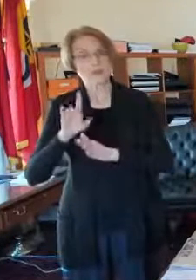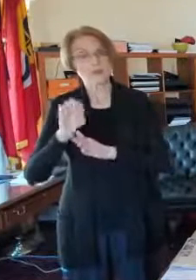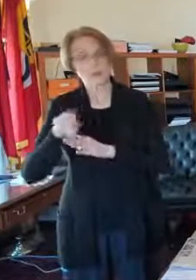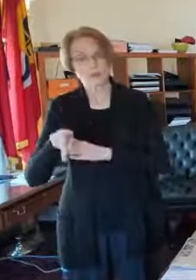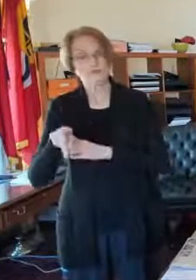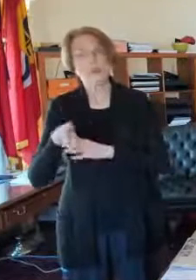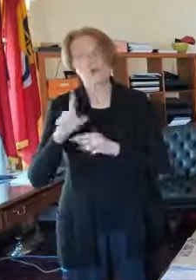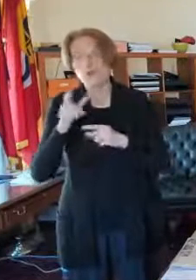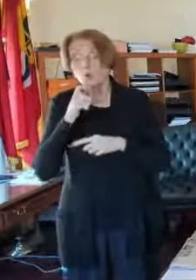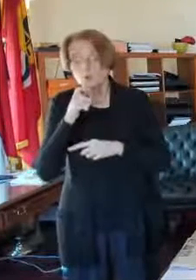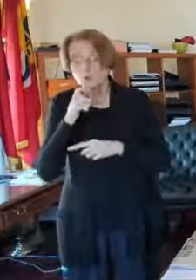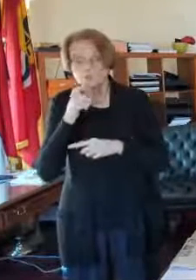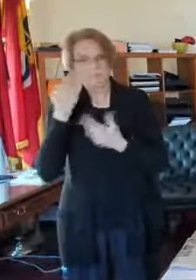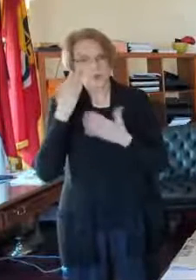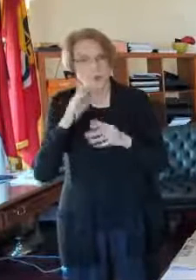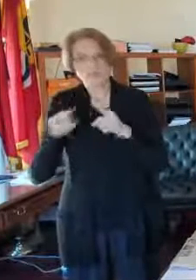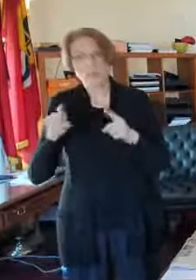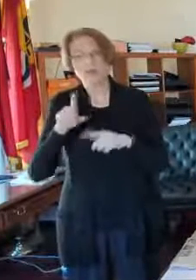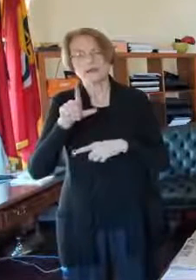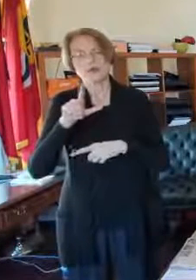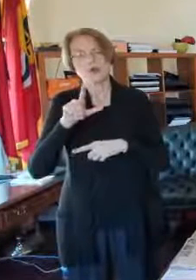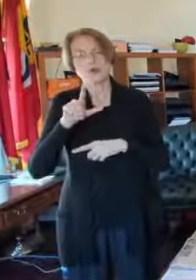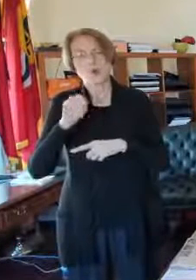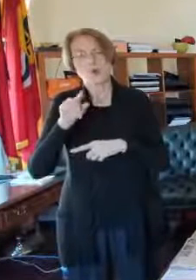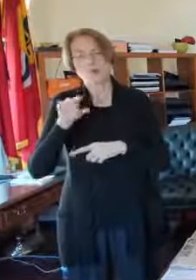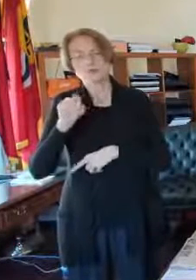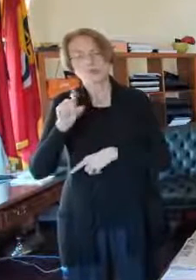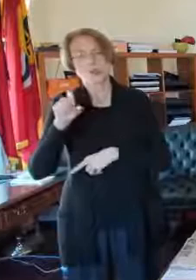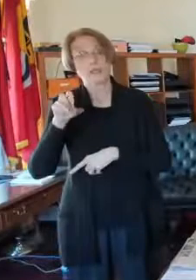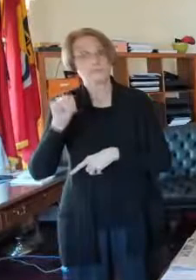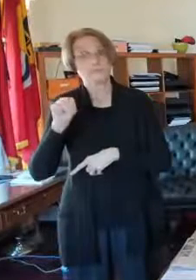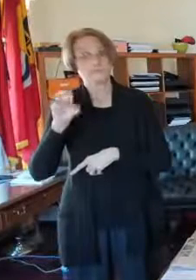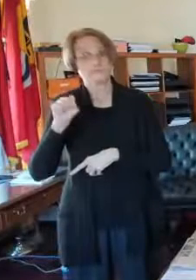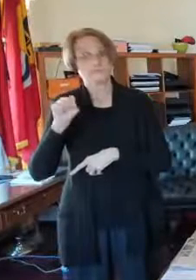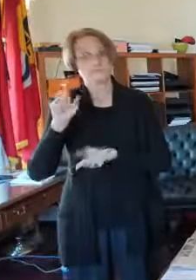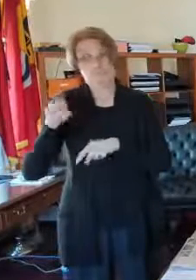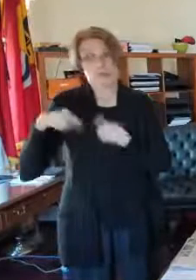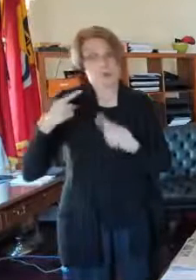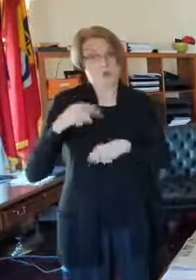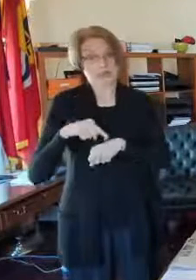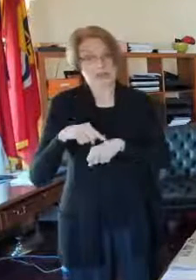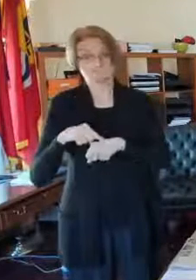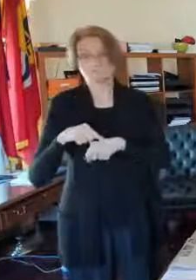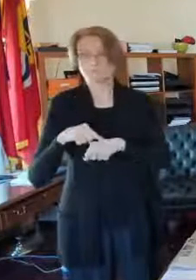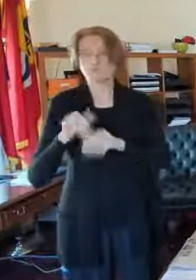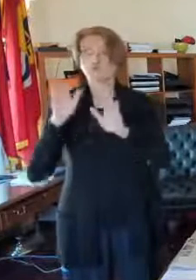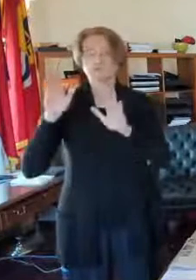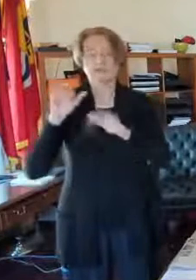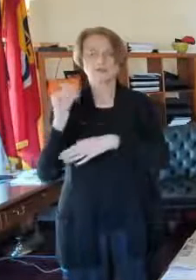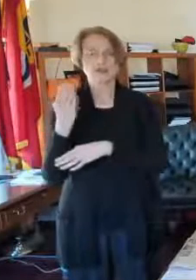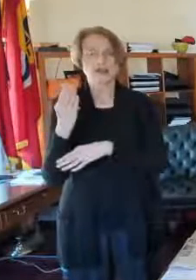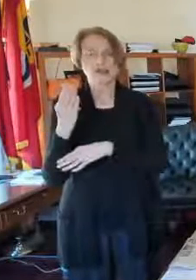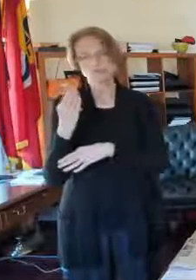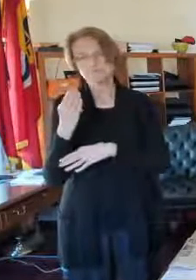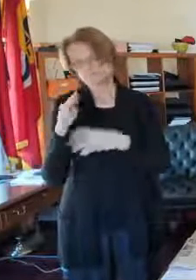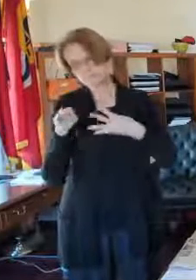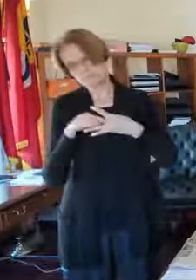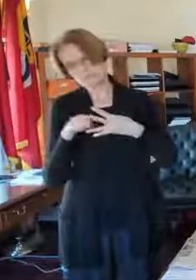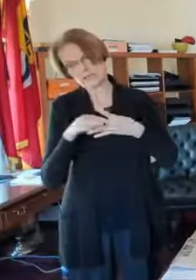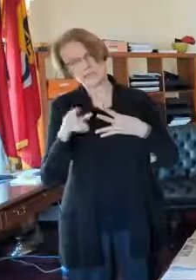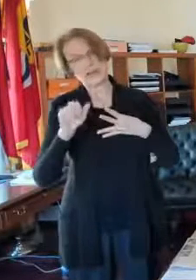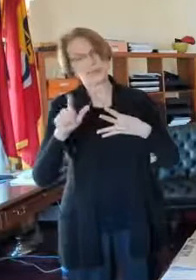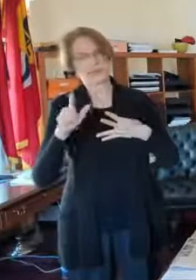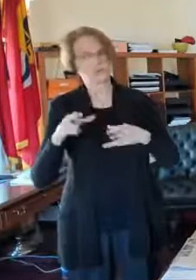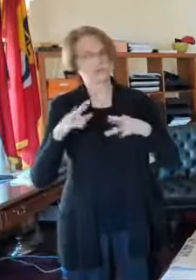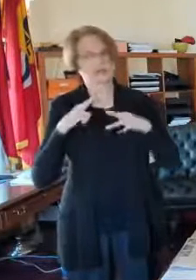Otis Williams, who has been there for a long time and done a terrific job, is retiring at the end of April or middle of April.